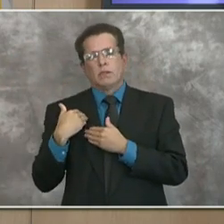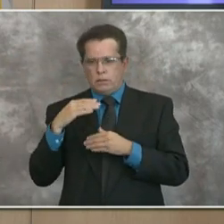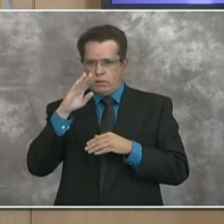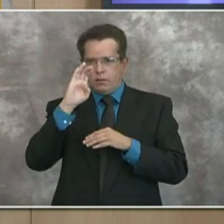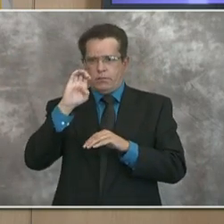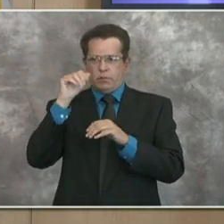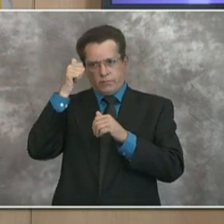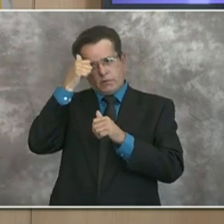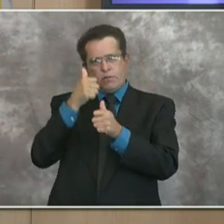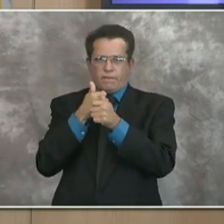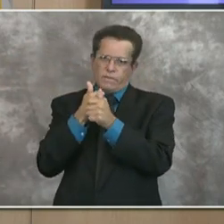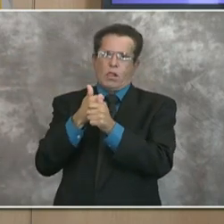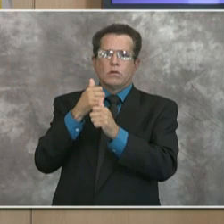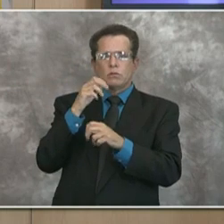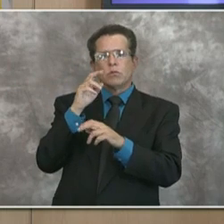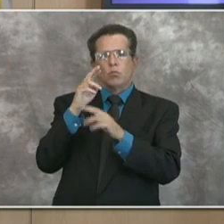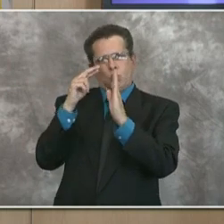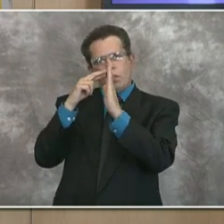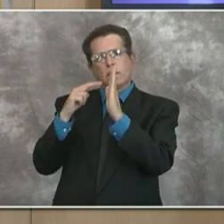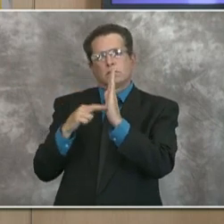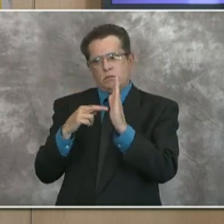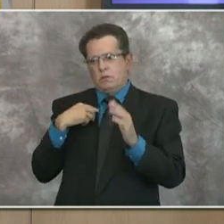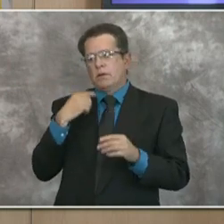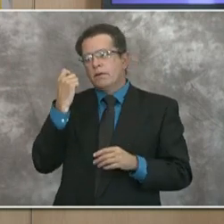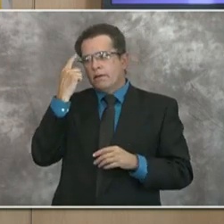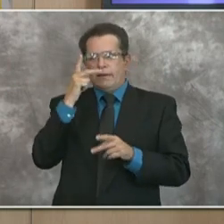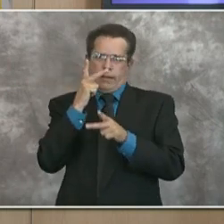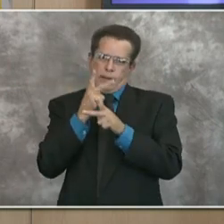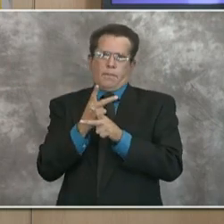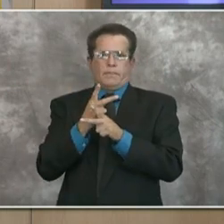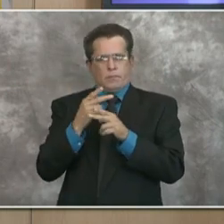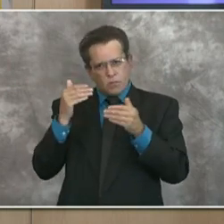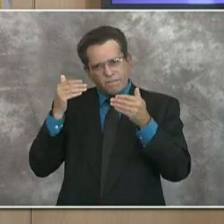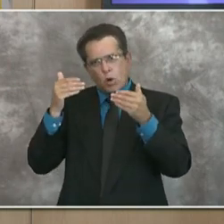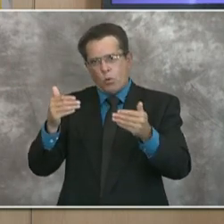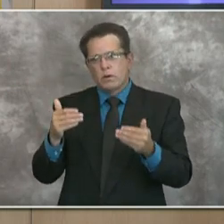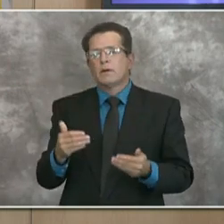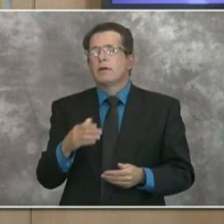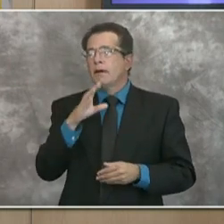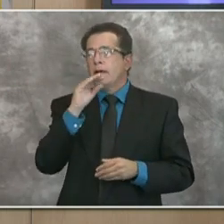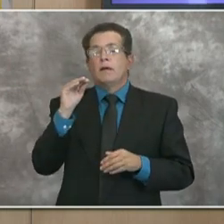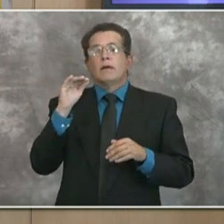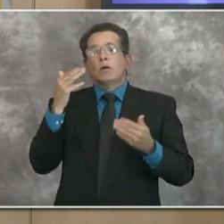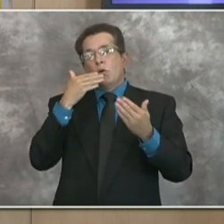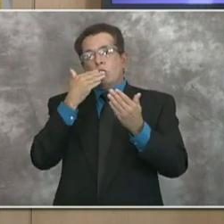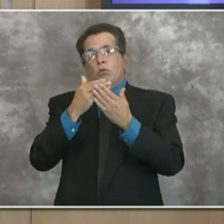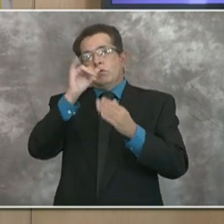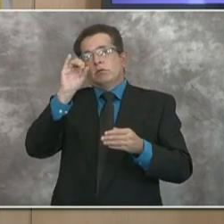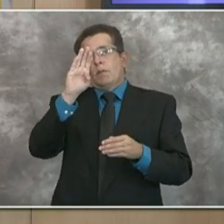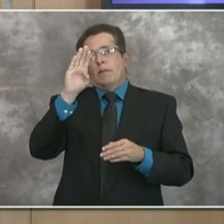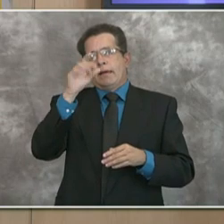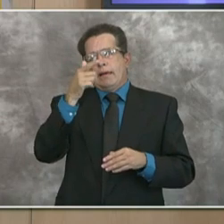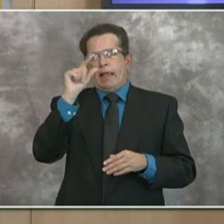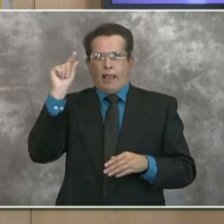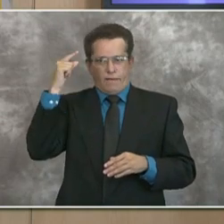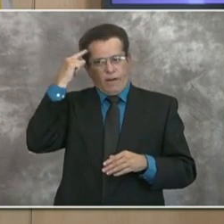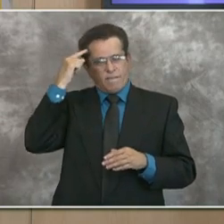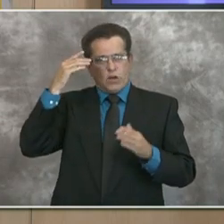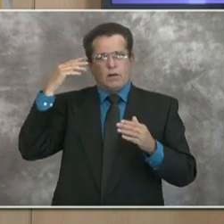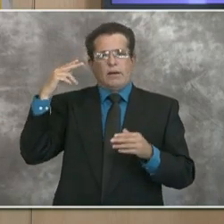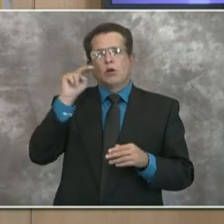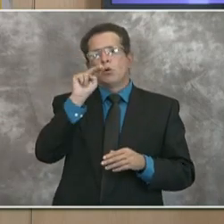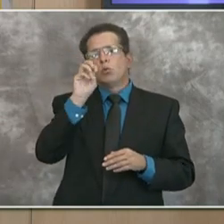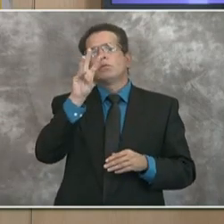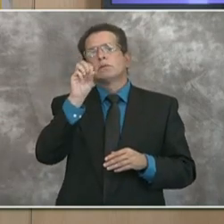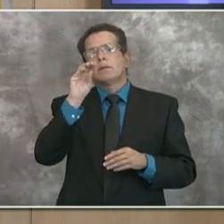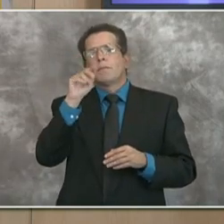restraint. We have done a good job to date. Let's keep that moving. Speaking of doing a good job, today Governor Gavin Newsom praised